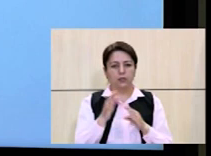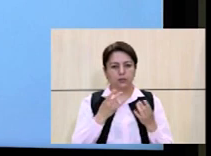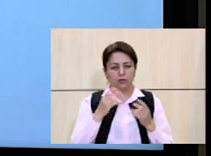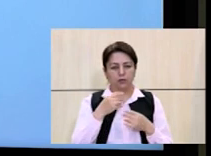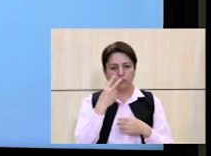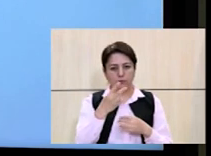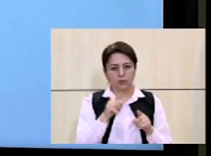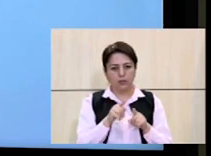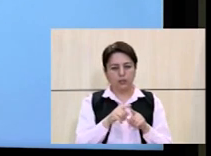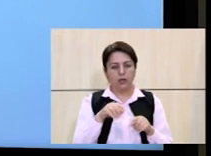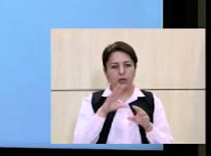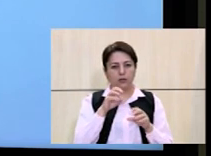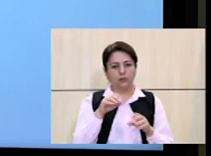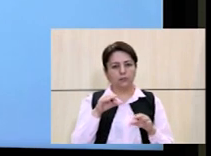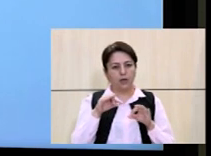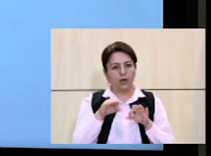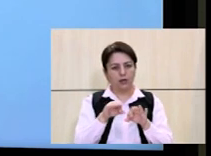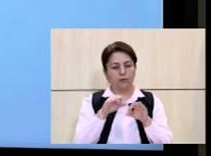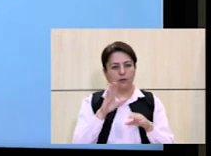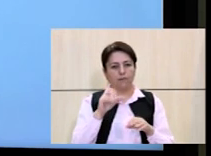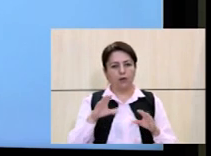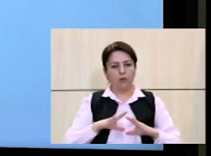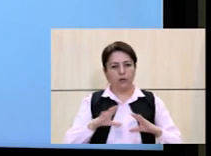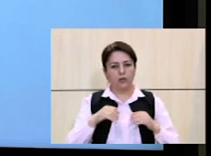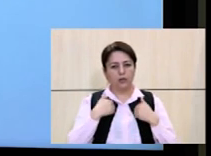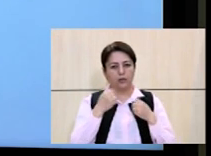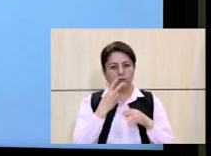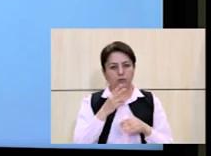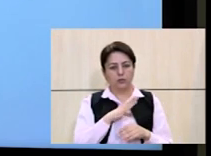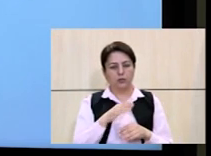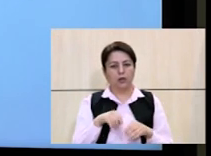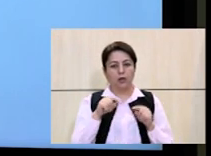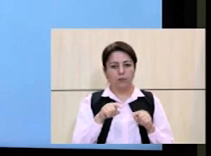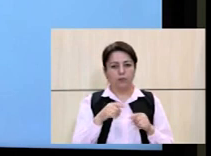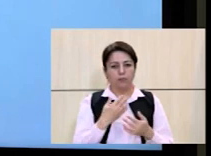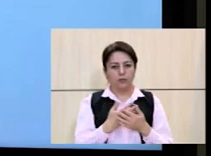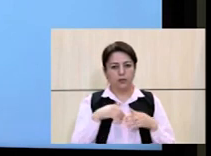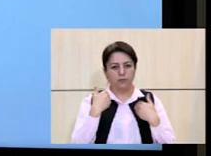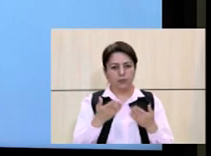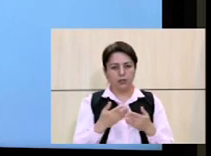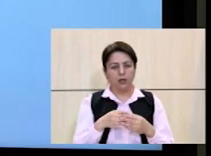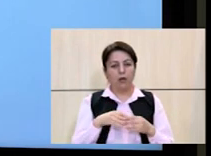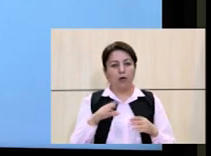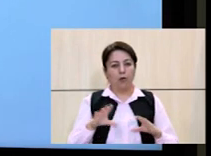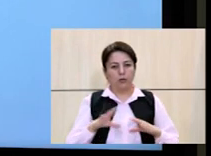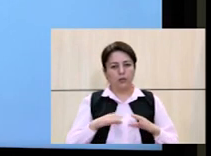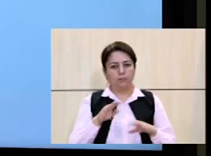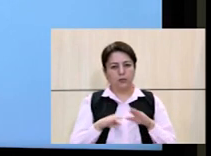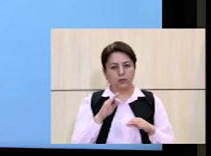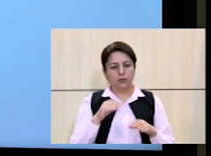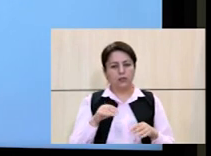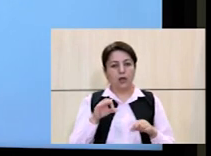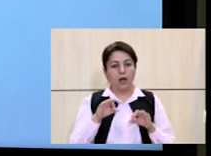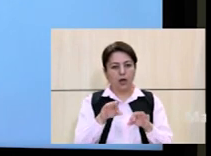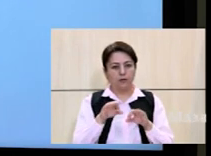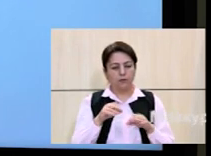rasmda arava va ot harakati ko'rsatilgan. Bu yerda massalar berilgan, otning massasi, aravaning